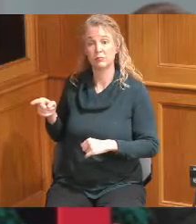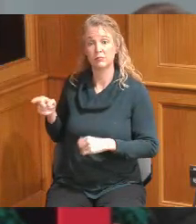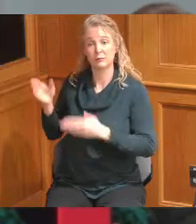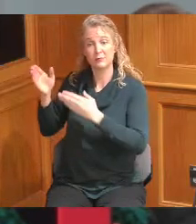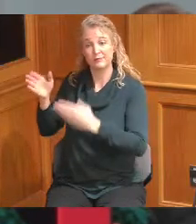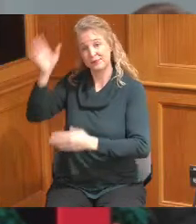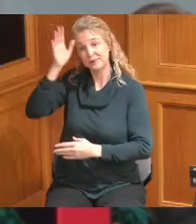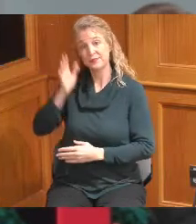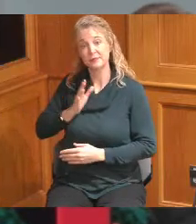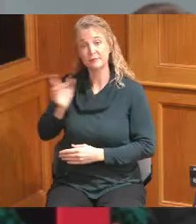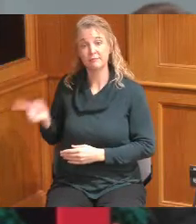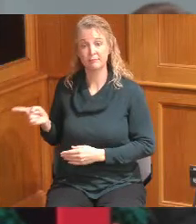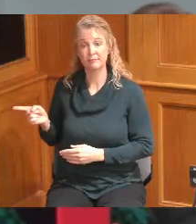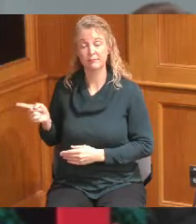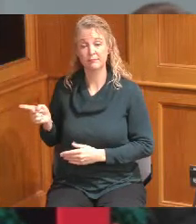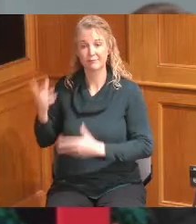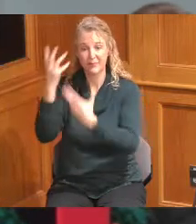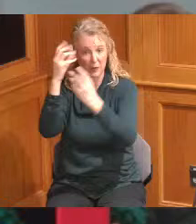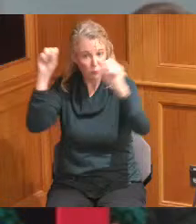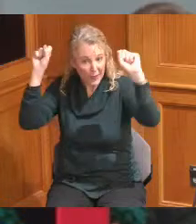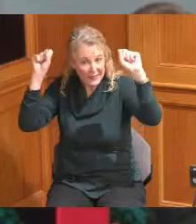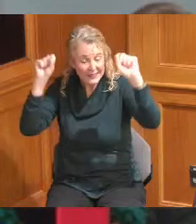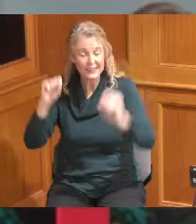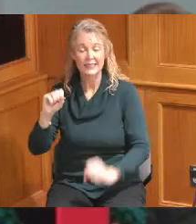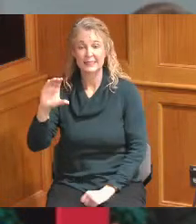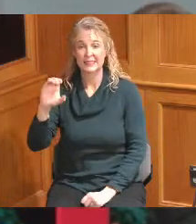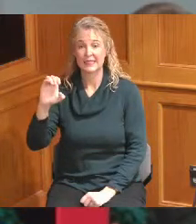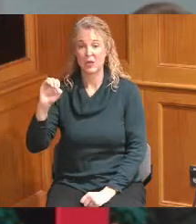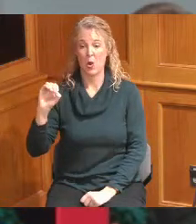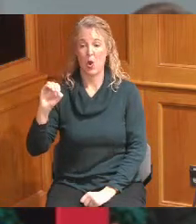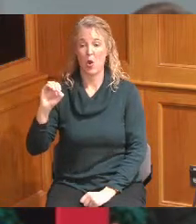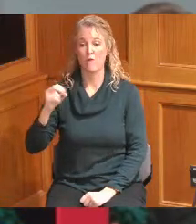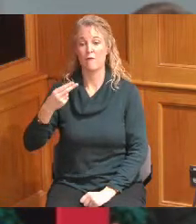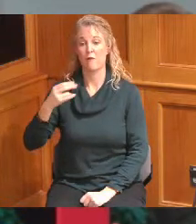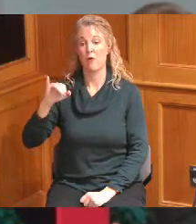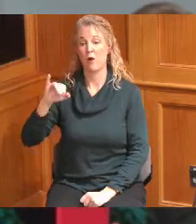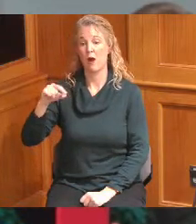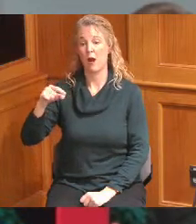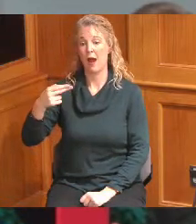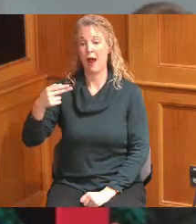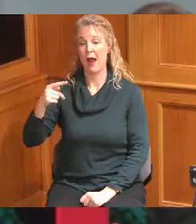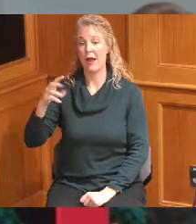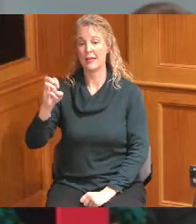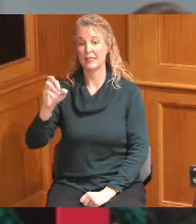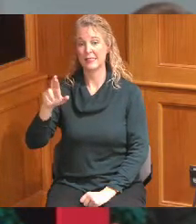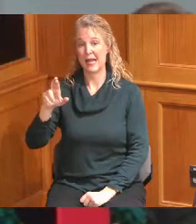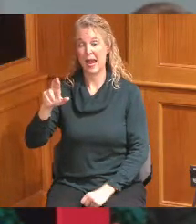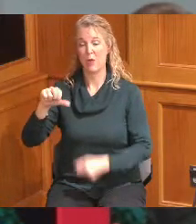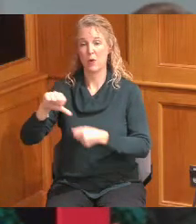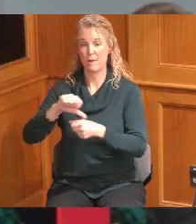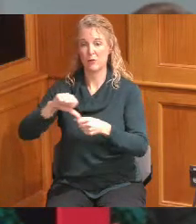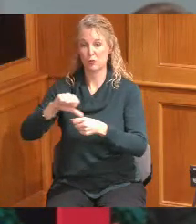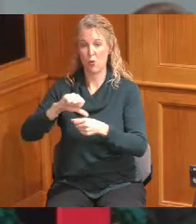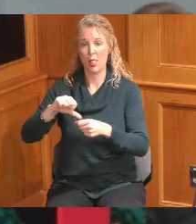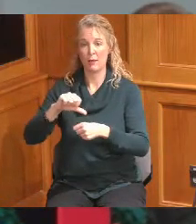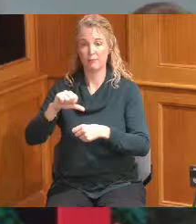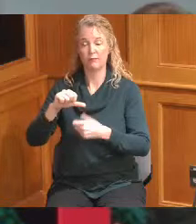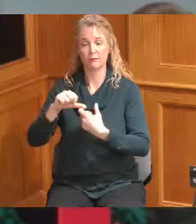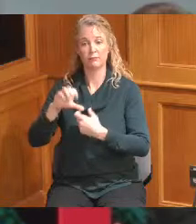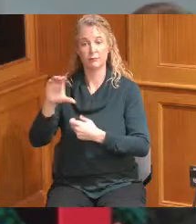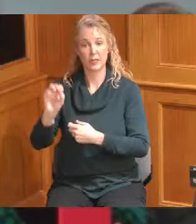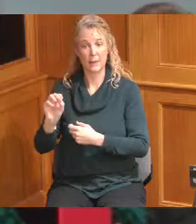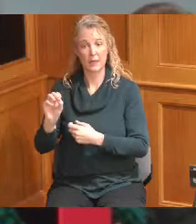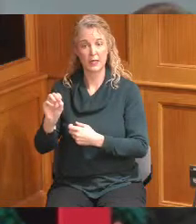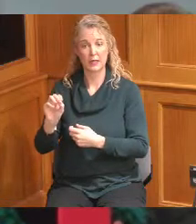L. Hightower, President and CEO of Hightower's Petroleum Company, HPC, has